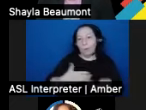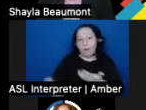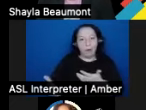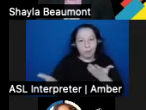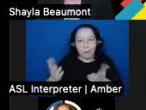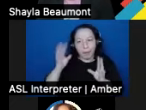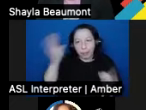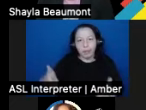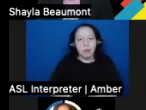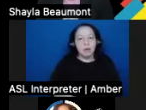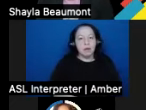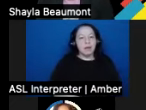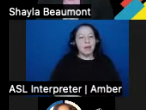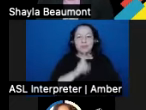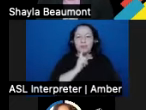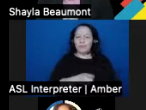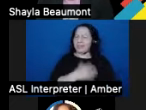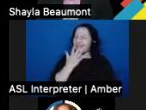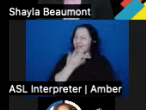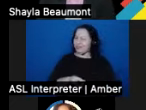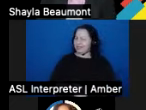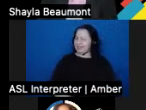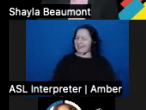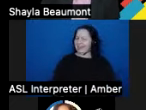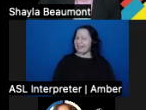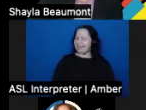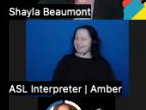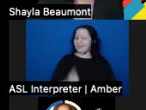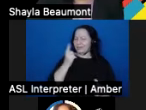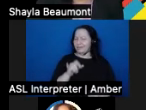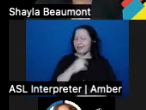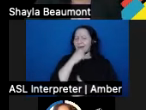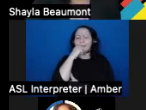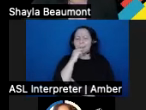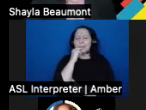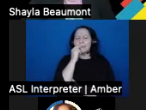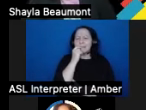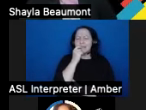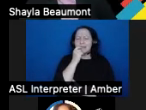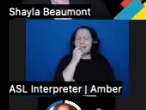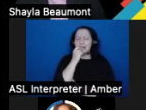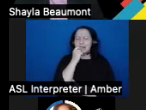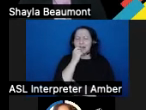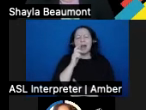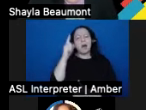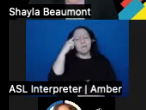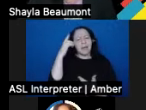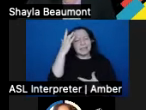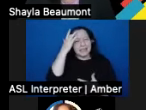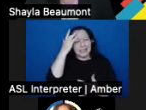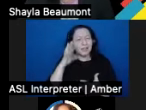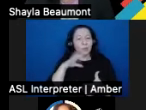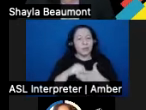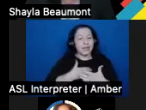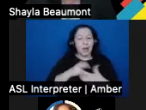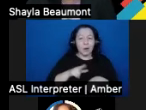I think it's just very interesting to be thinking about. And so how we view mental illness in our Native families and communities, I see one